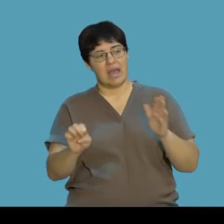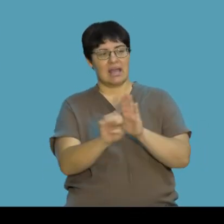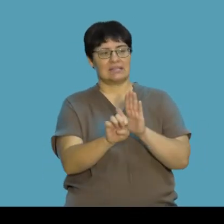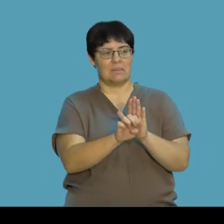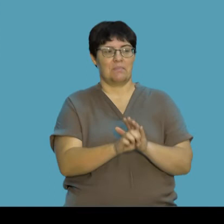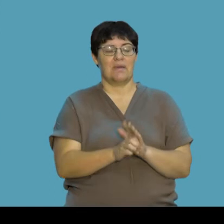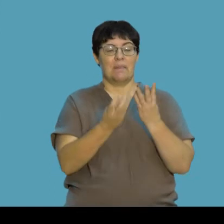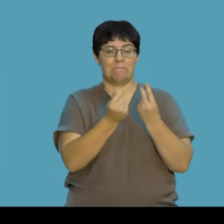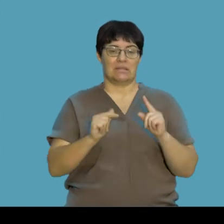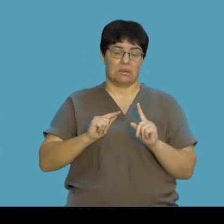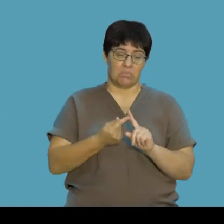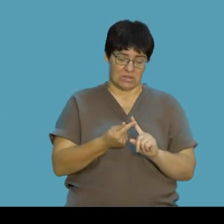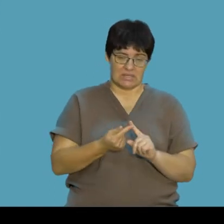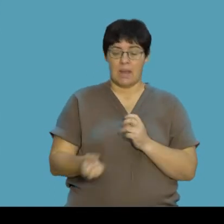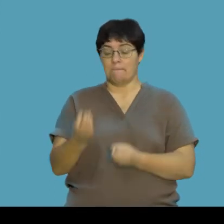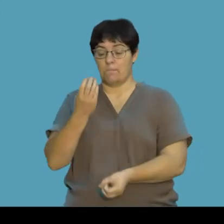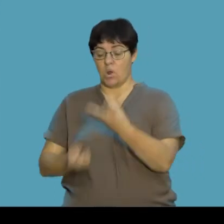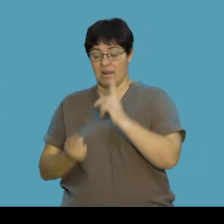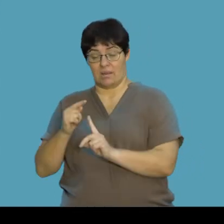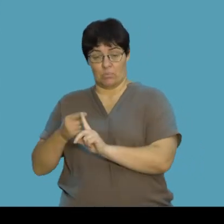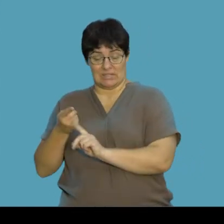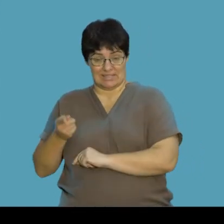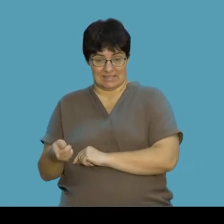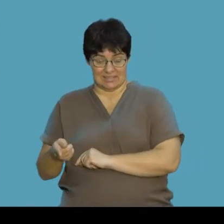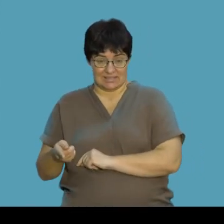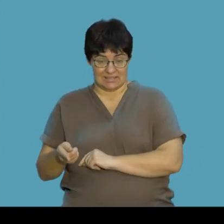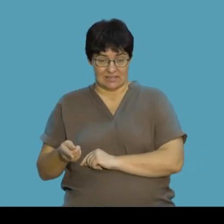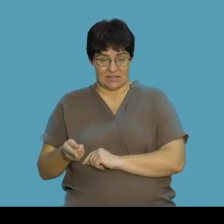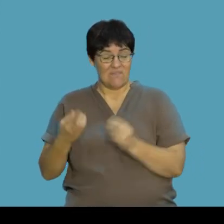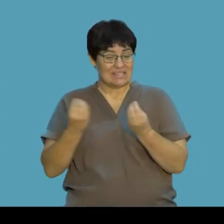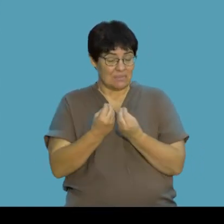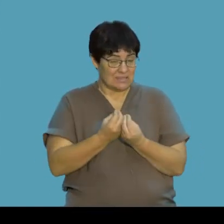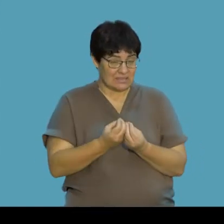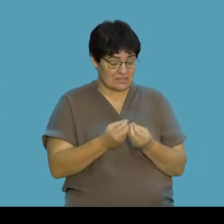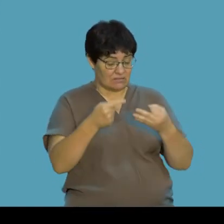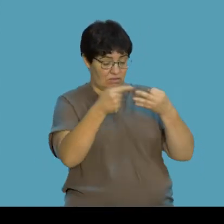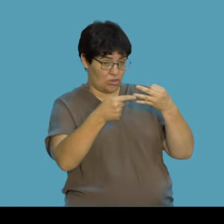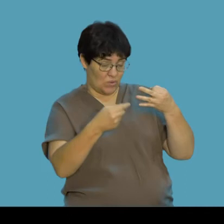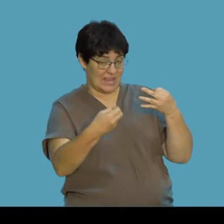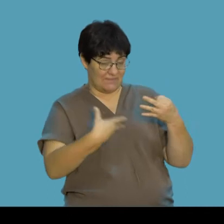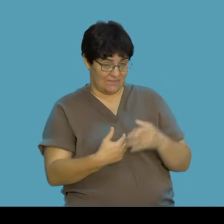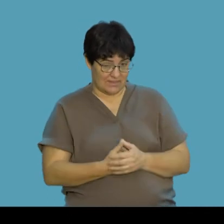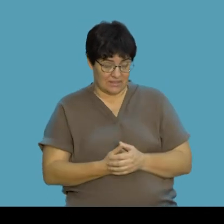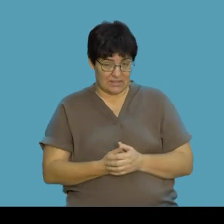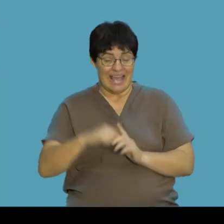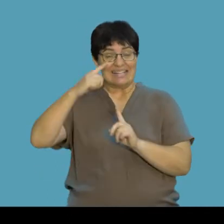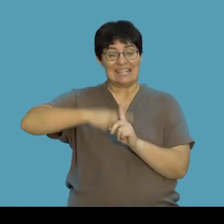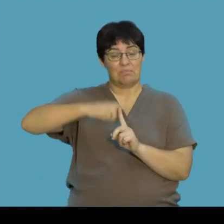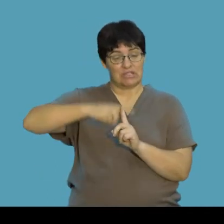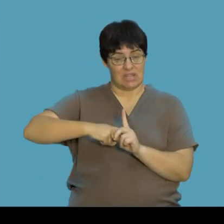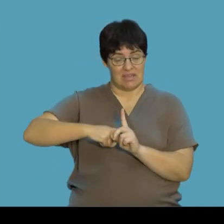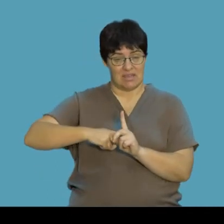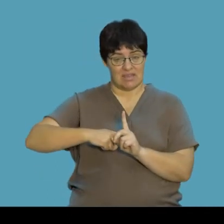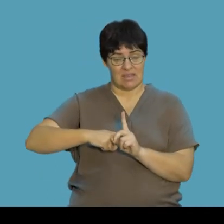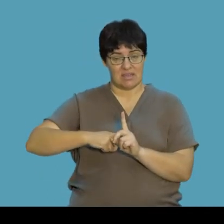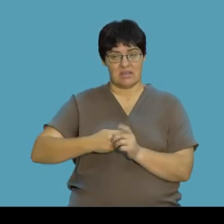the melting point and the boiling point of that substance is given, okay, and then the temperature which